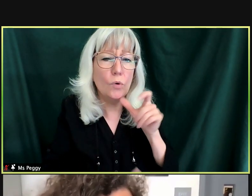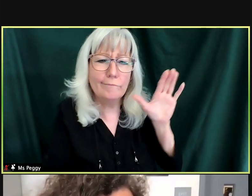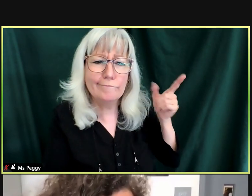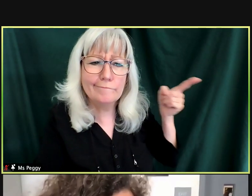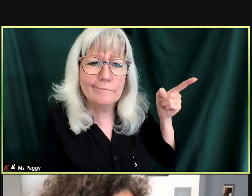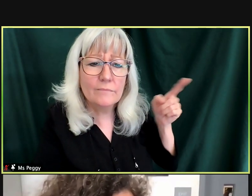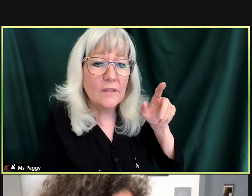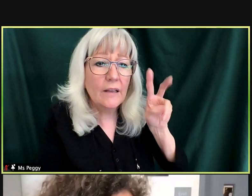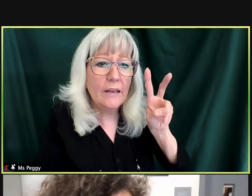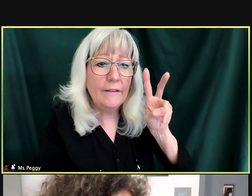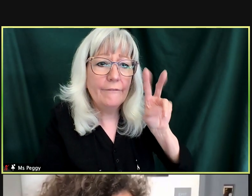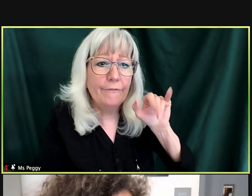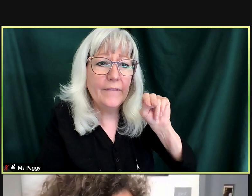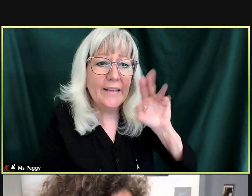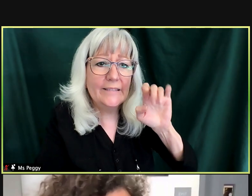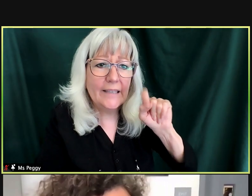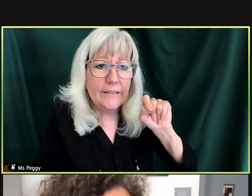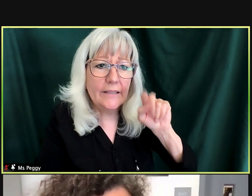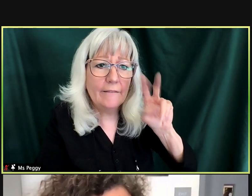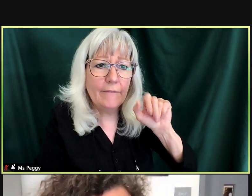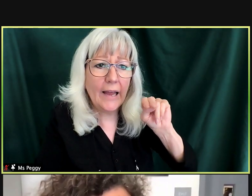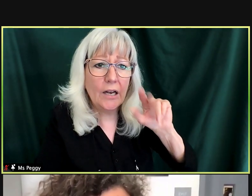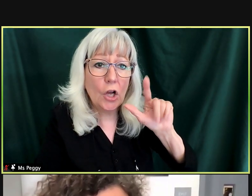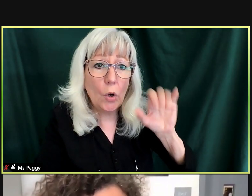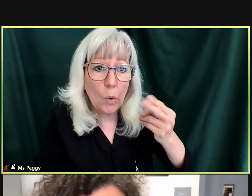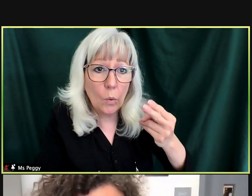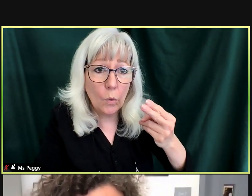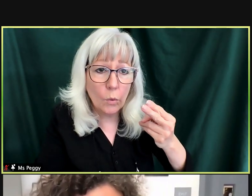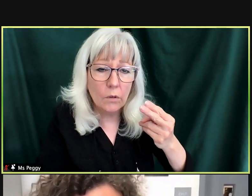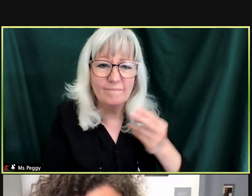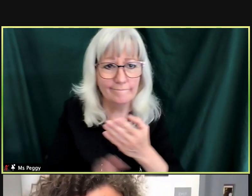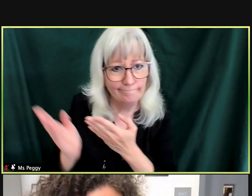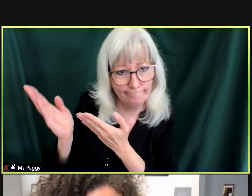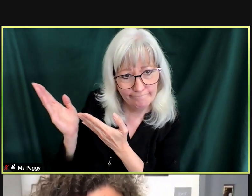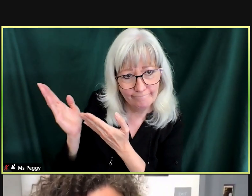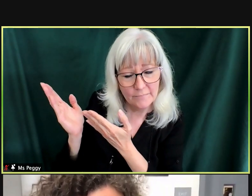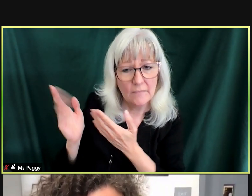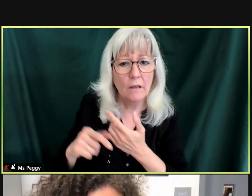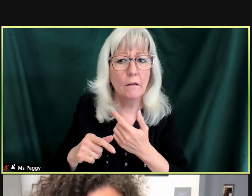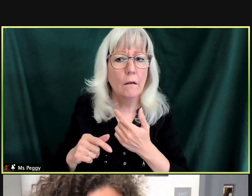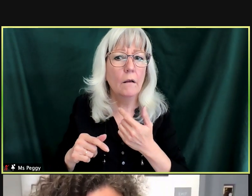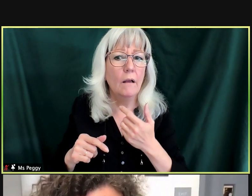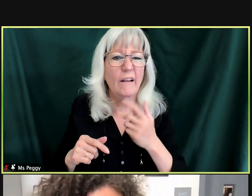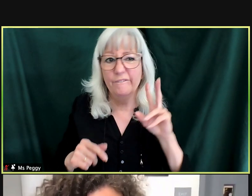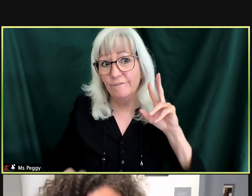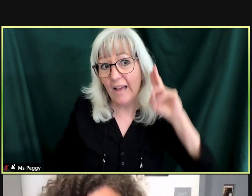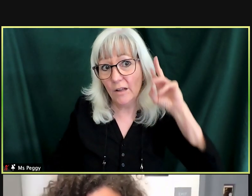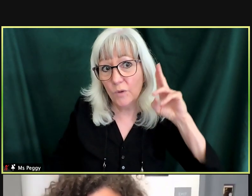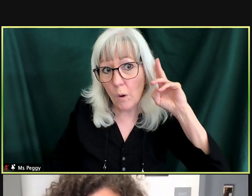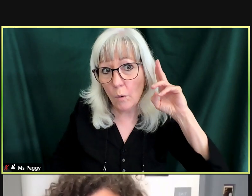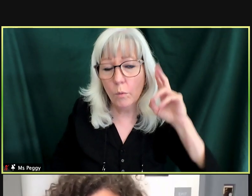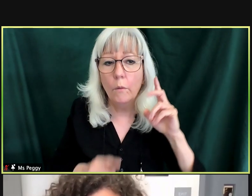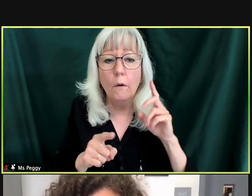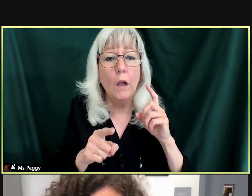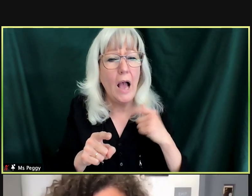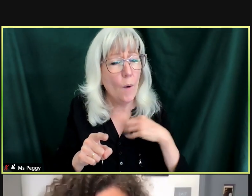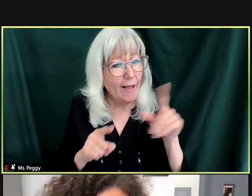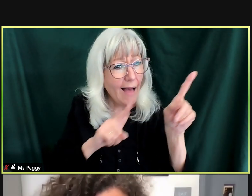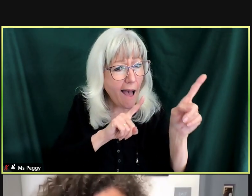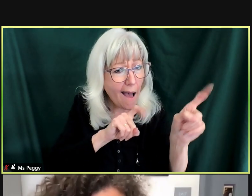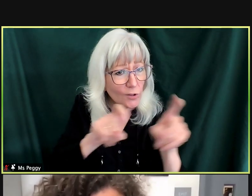Gogh. And I'm gonna ask you some questions, and I expect you to be able to answer in the chat.